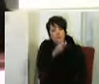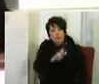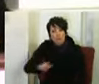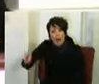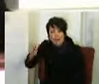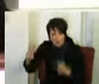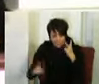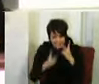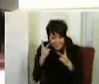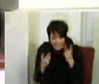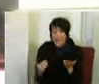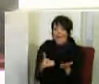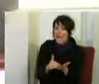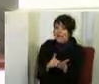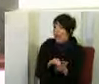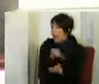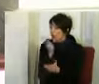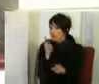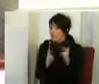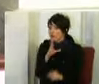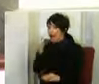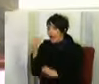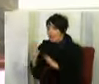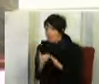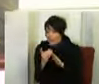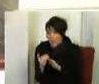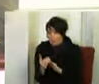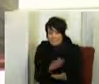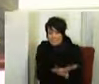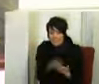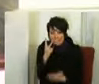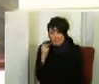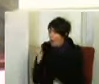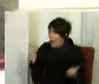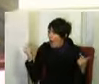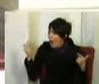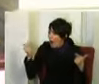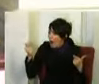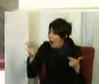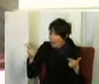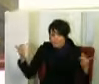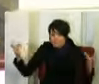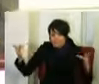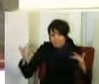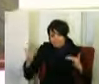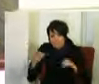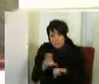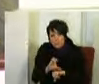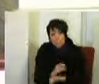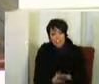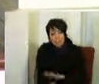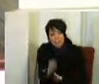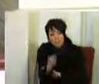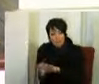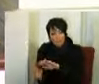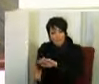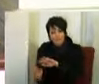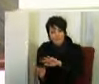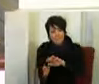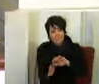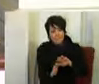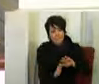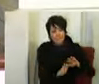here and others who are visiting from out of town. So it really is good to see all of you as we come into worship this morning. Just a couple of